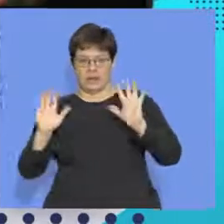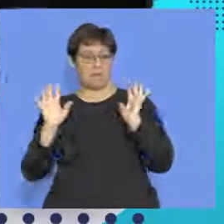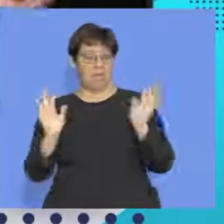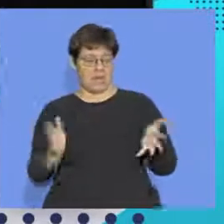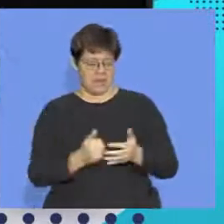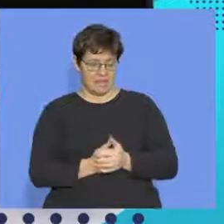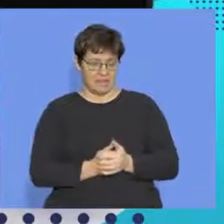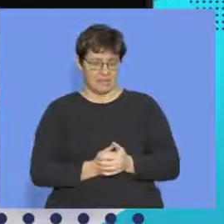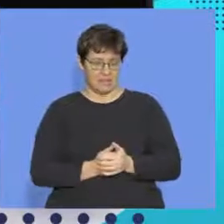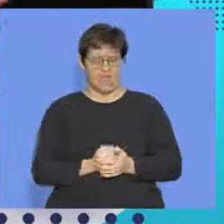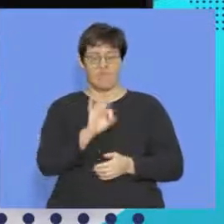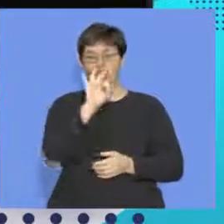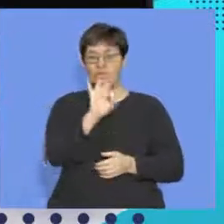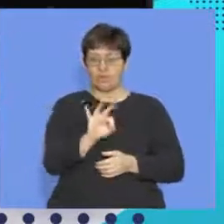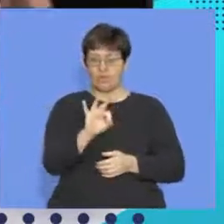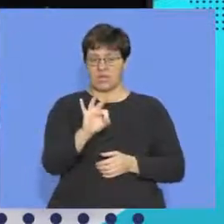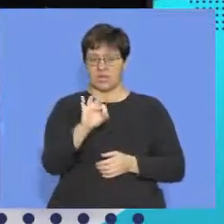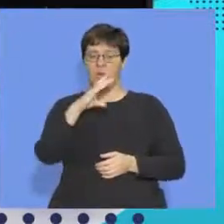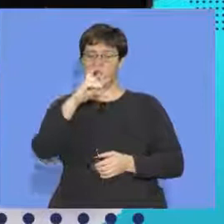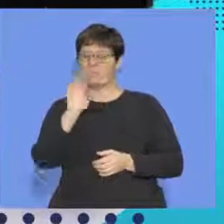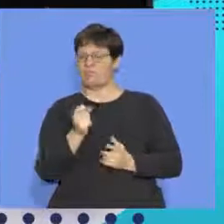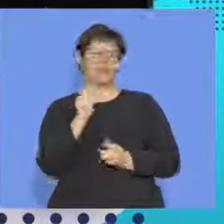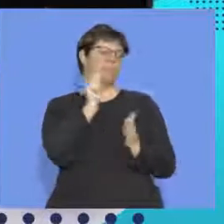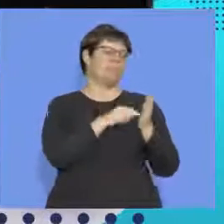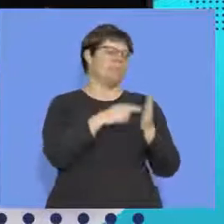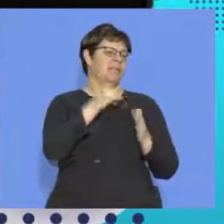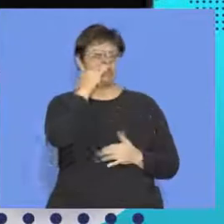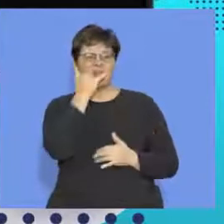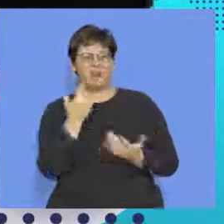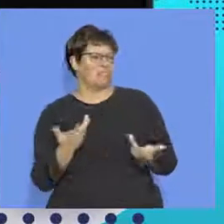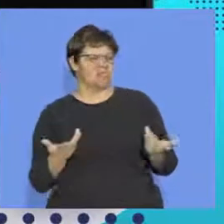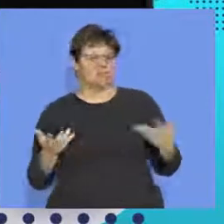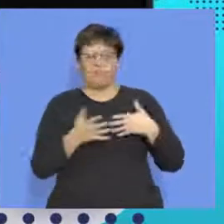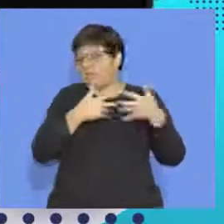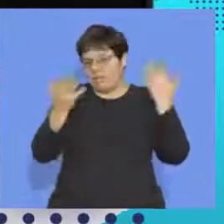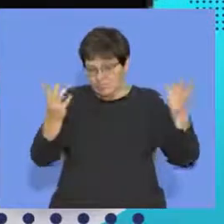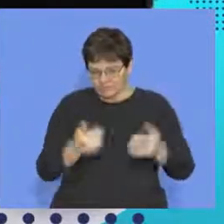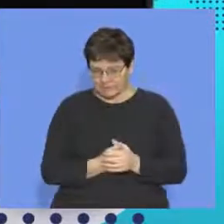and you want to start a 3-digit code. Could be a PIN for your cell phone or whatever. Okay.